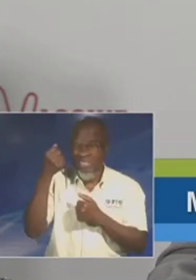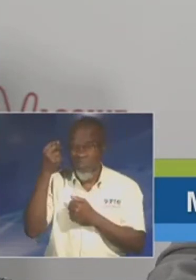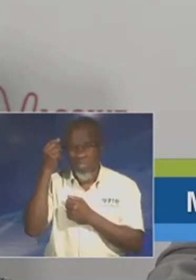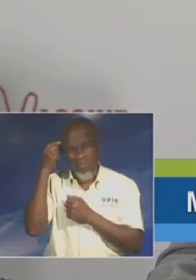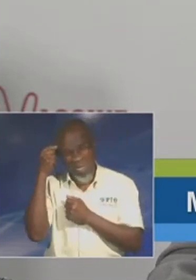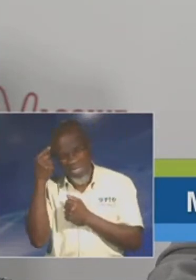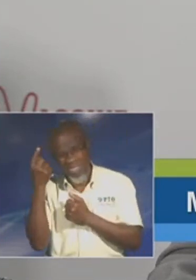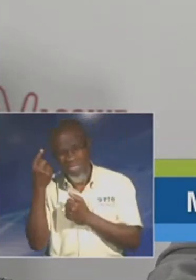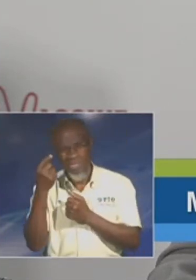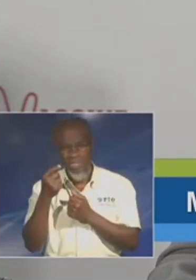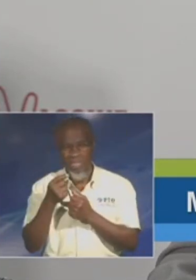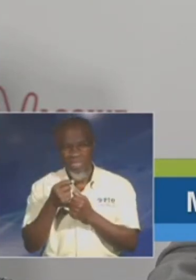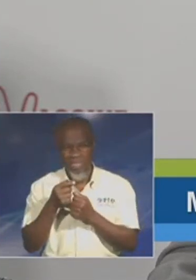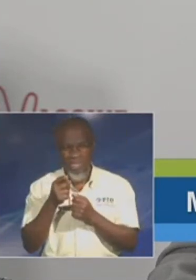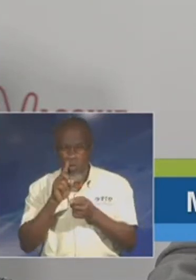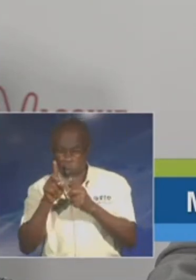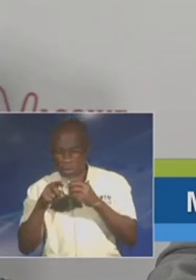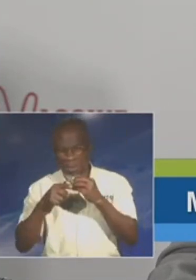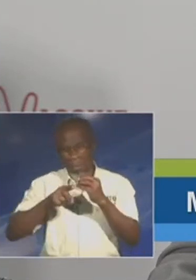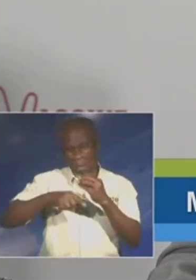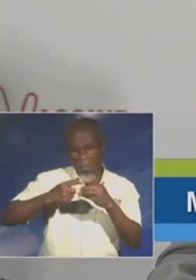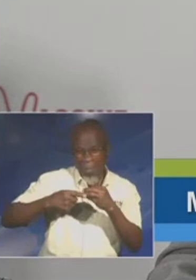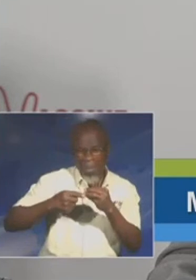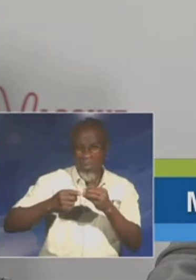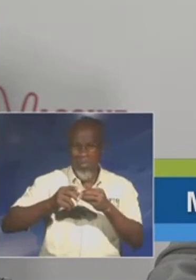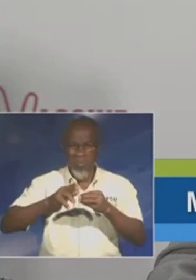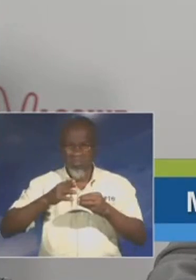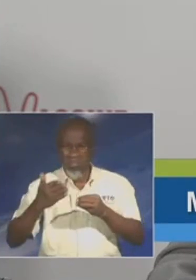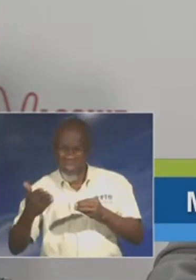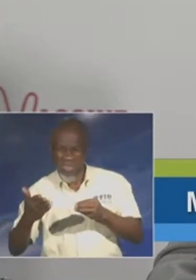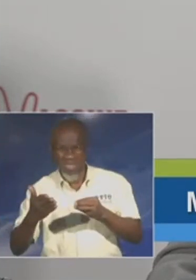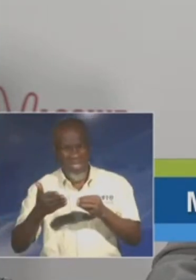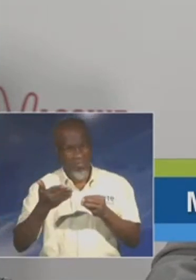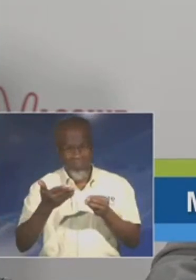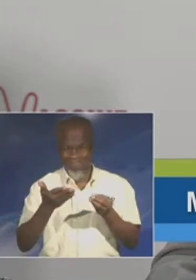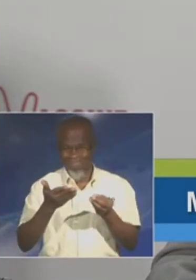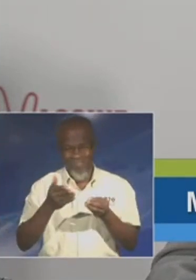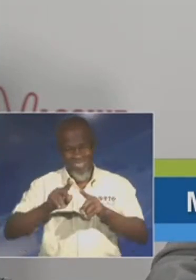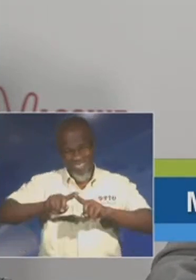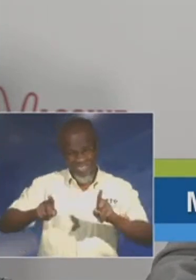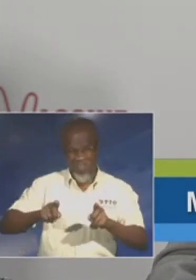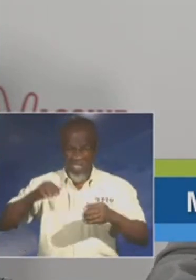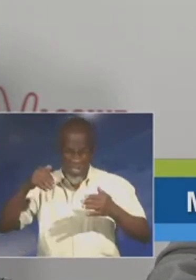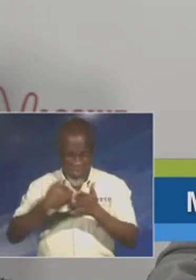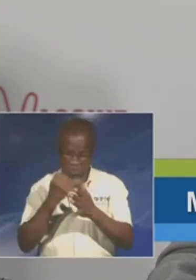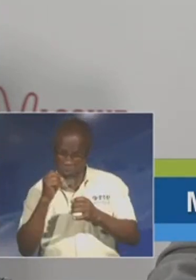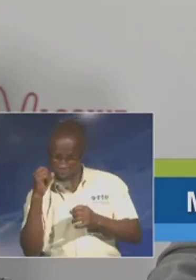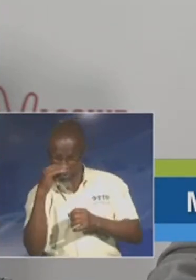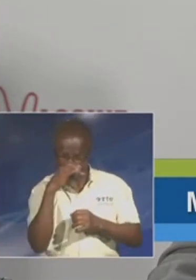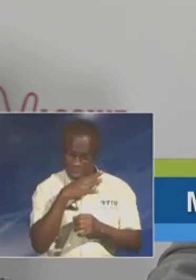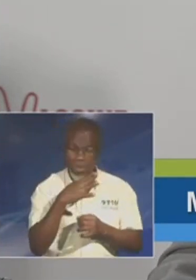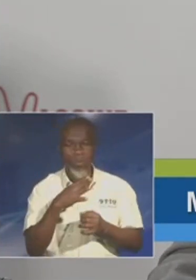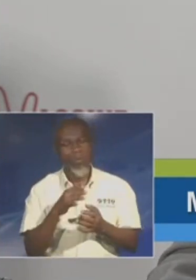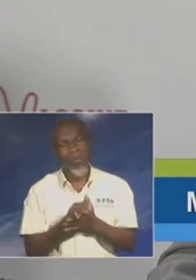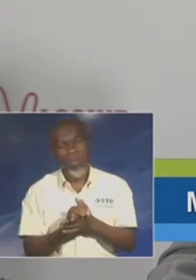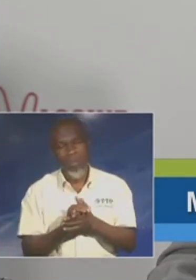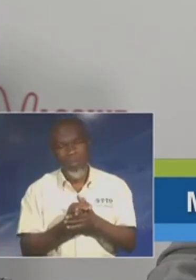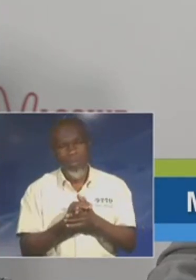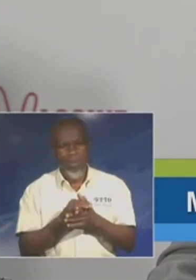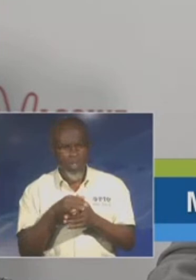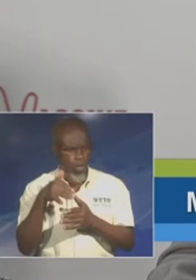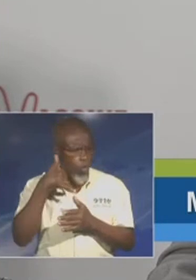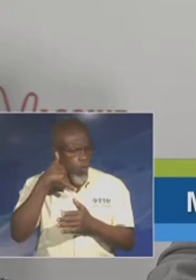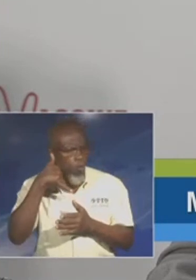don't normally speak about, help is there. Reach out to us via these helplines,